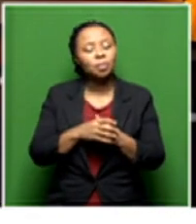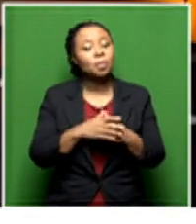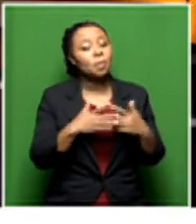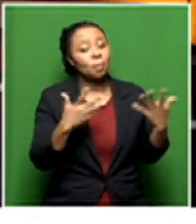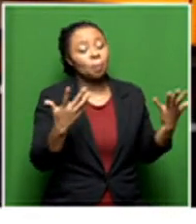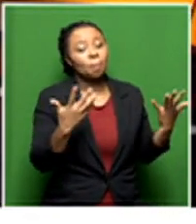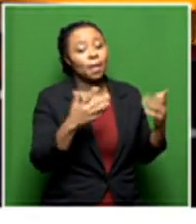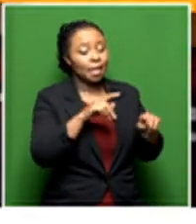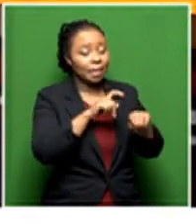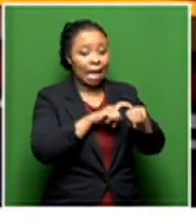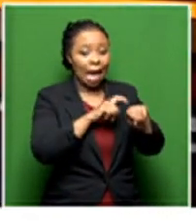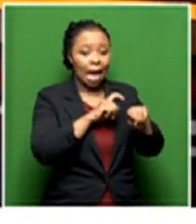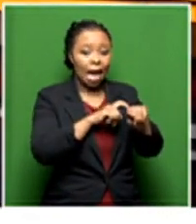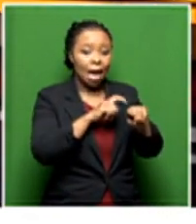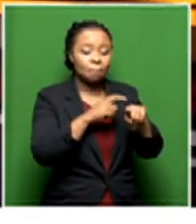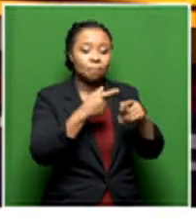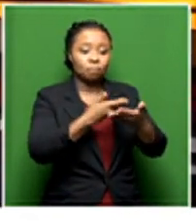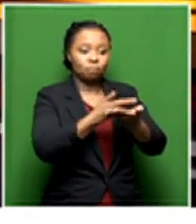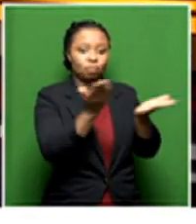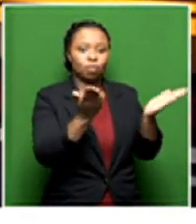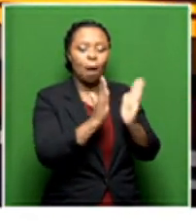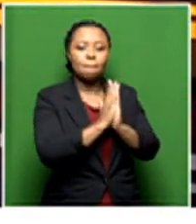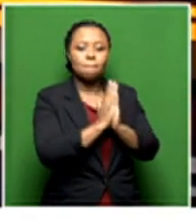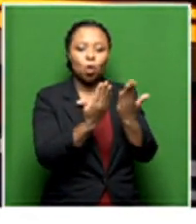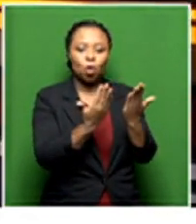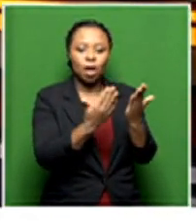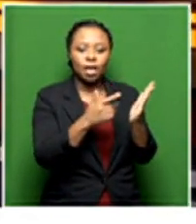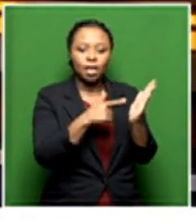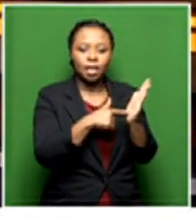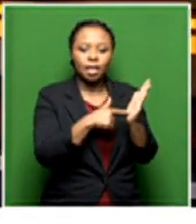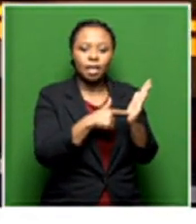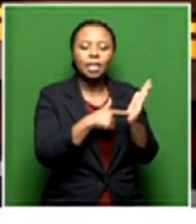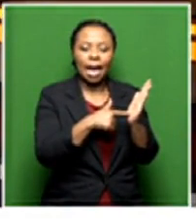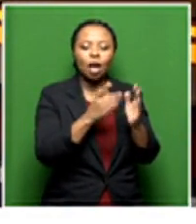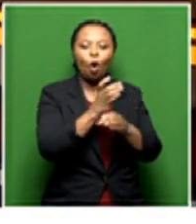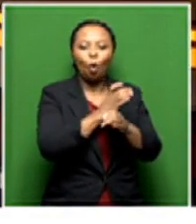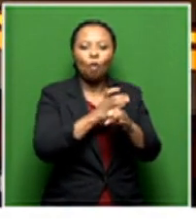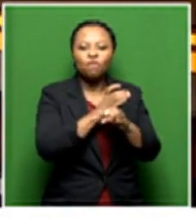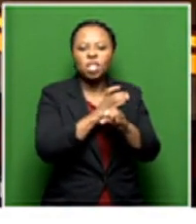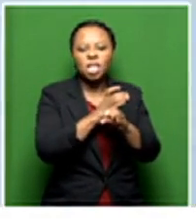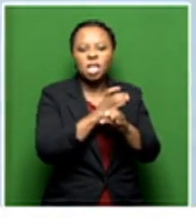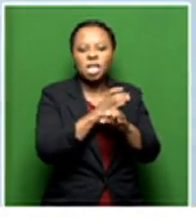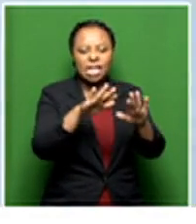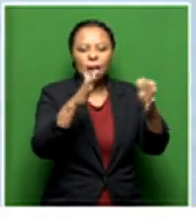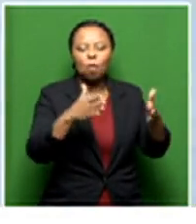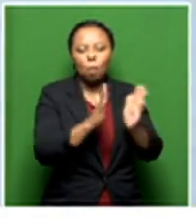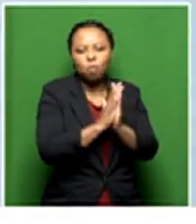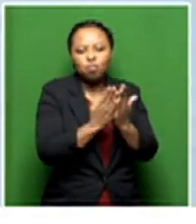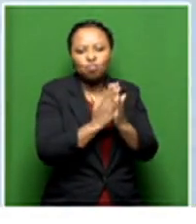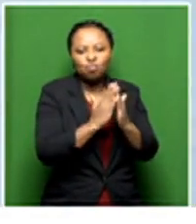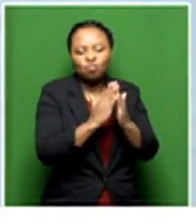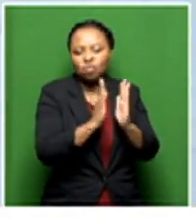When I started publishing the book, it was a pictorial book, a coffee table book. But as I was